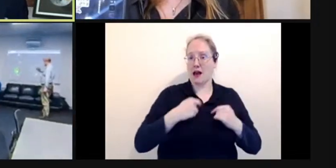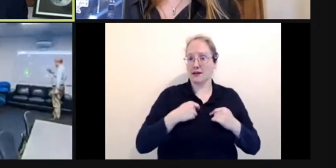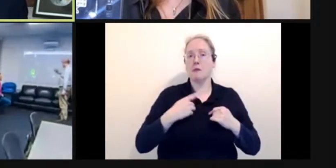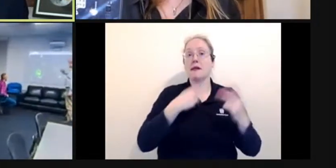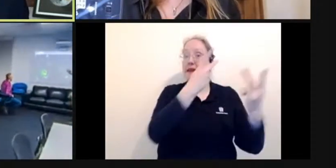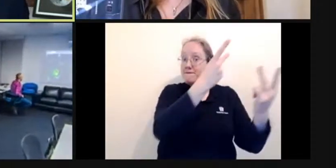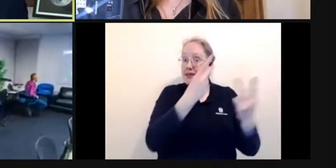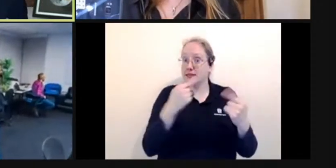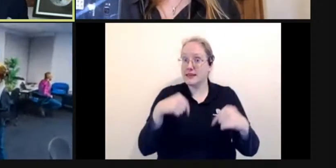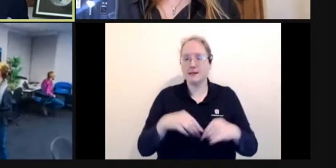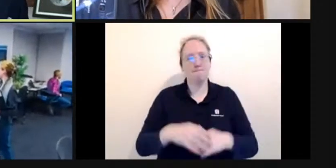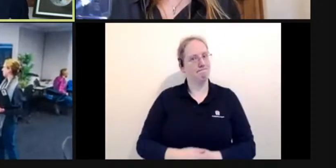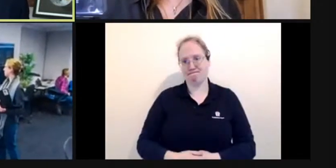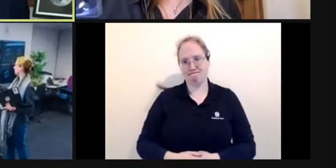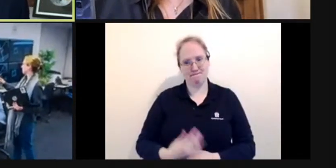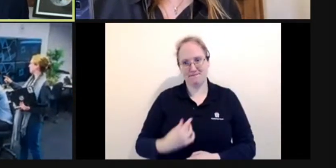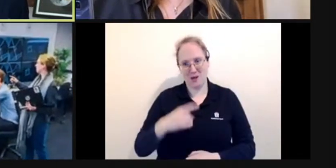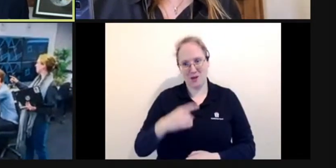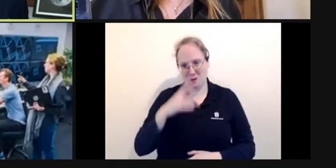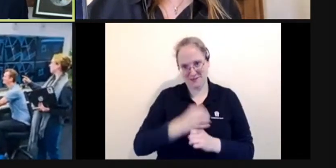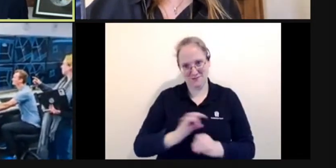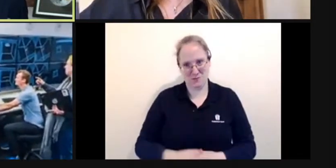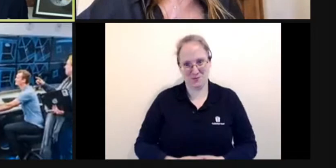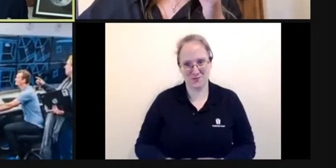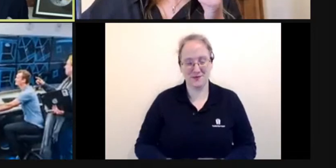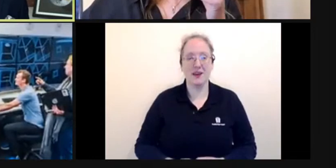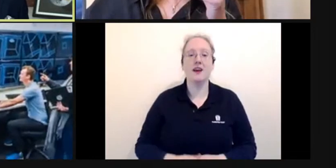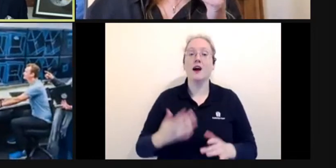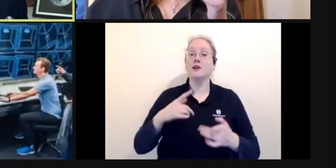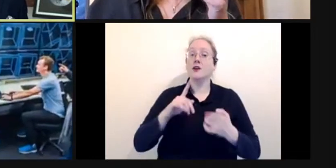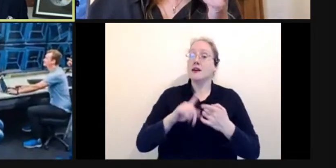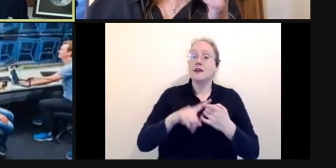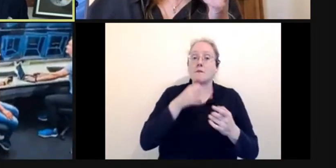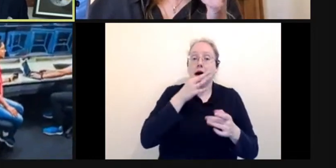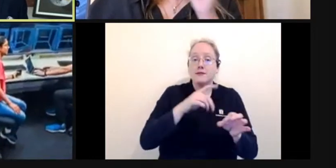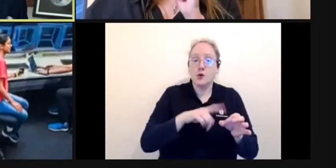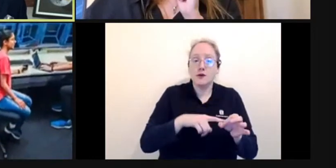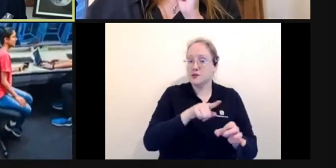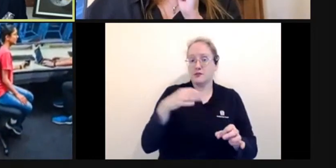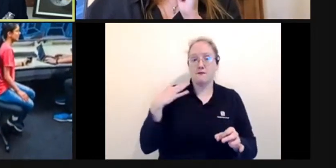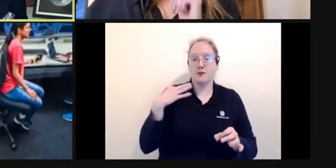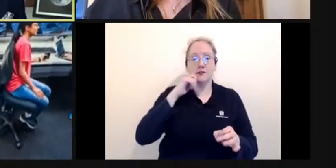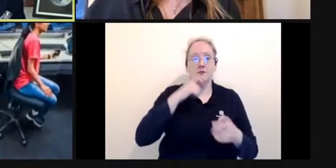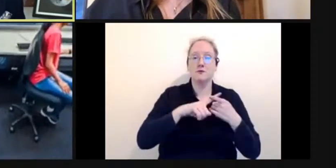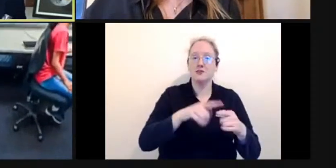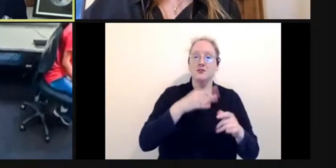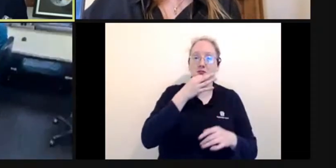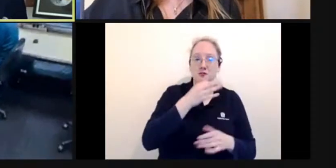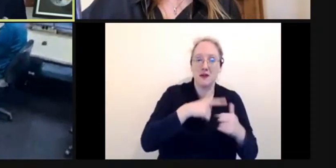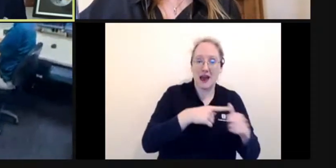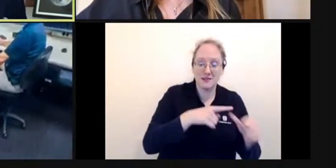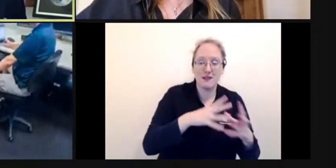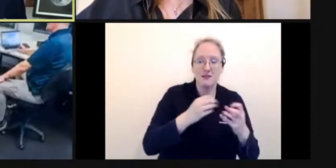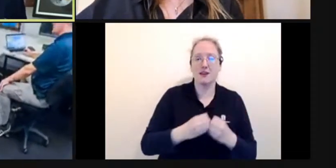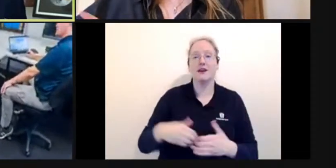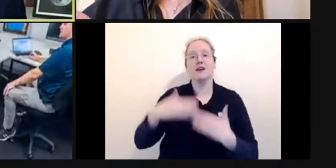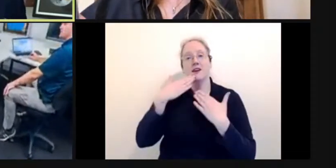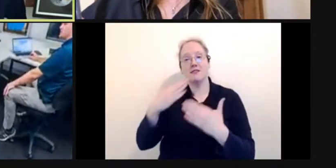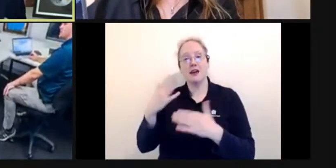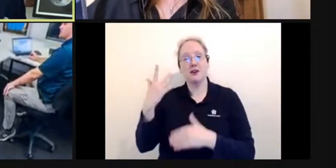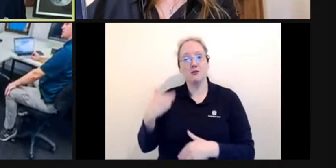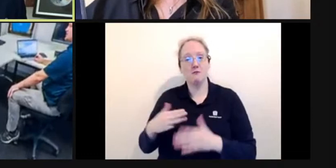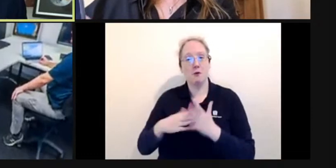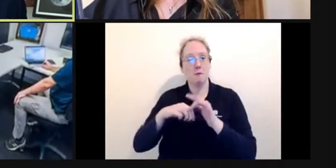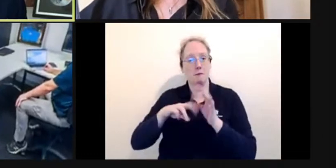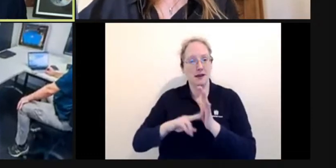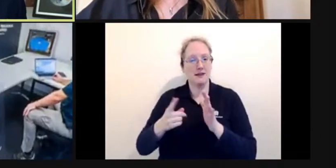Our volunteers will do their best to answer. Huge thanks to Megan and Tyson, our incredible Auslan